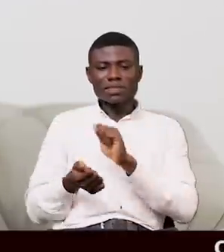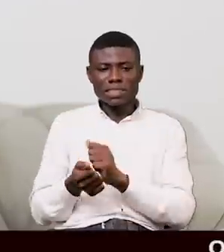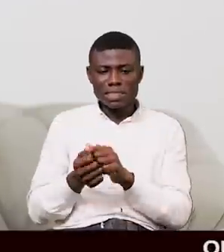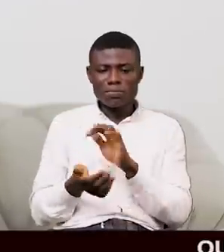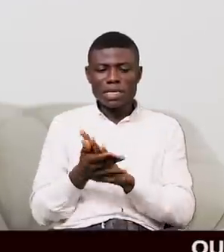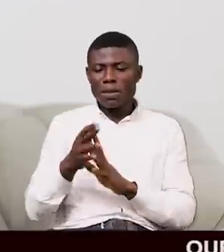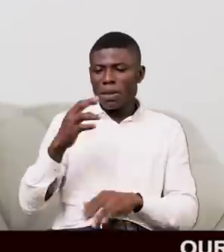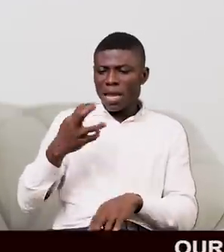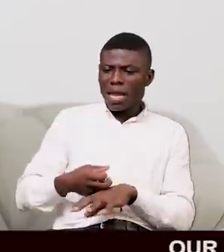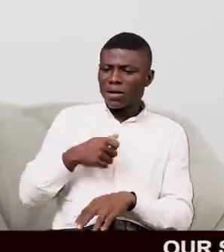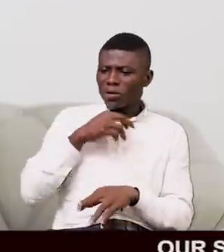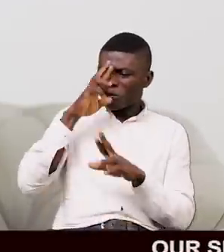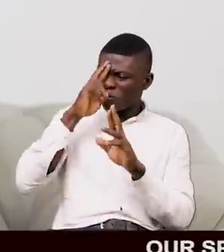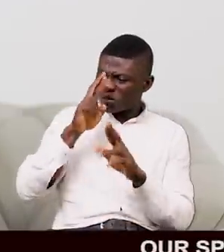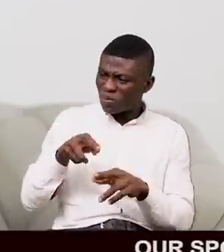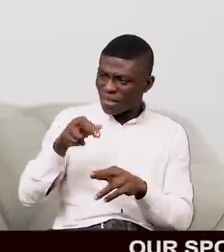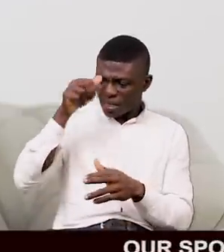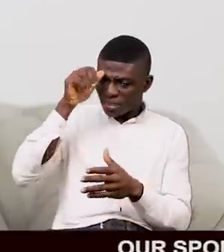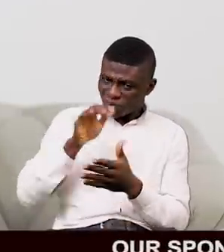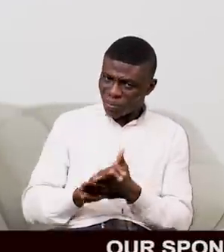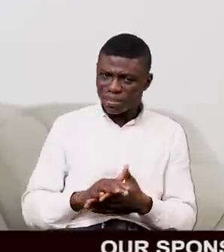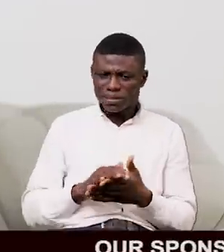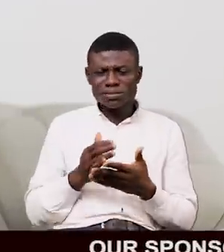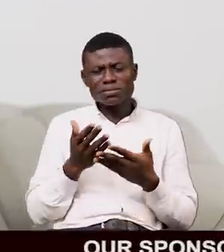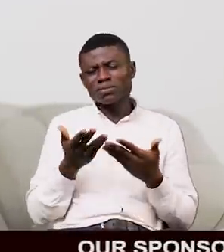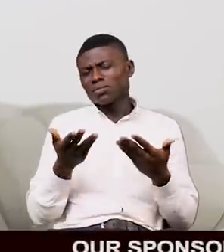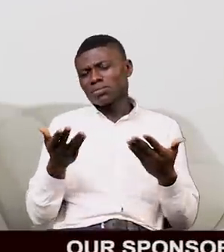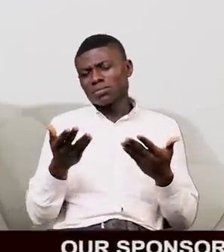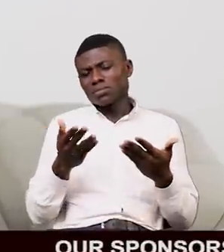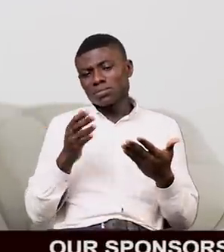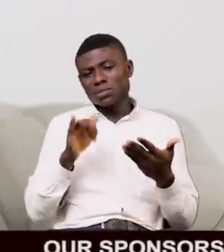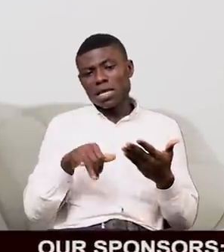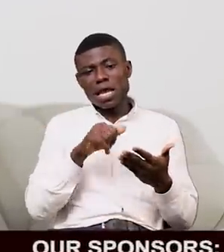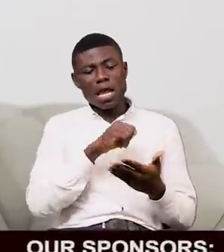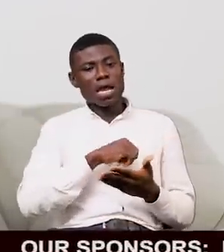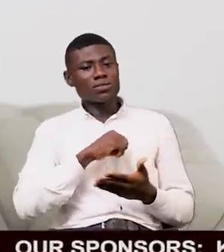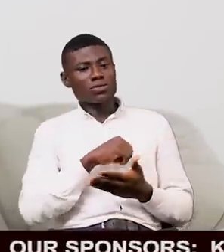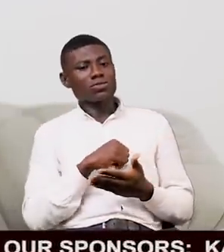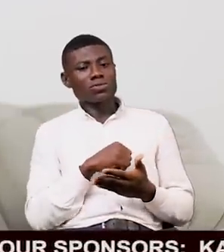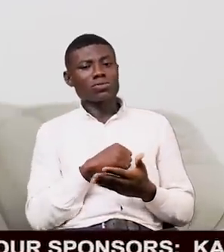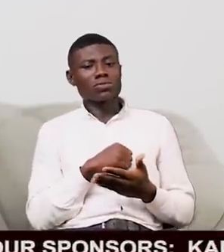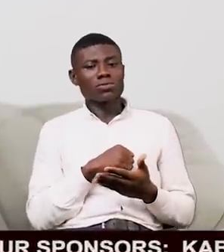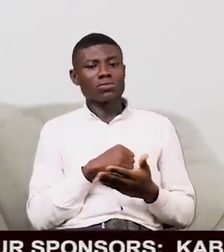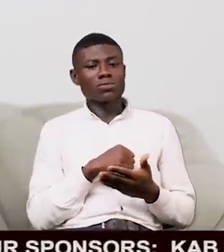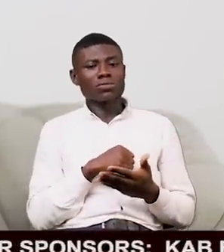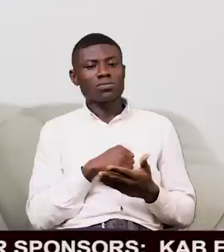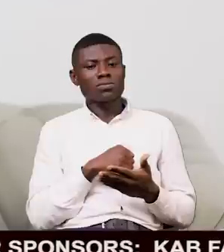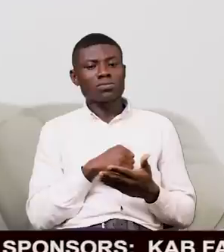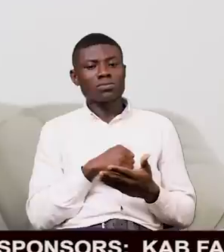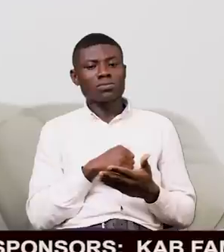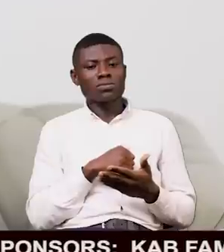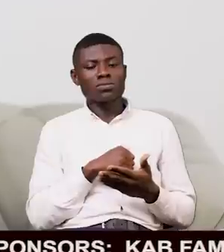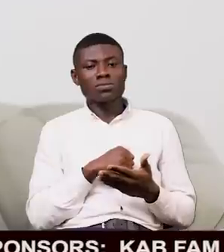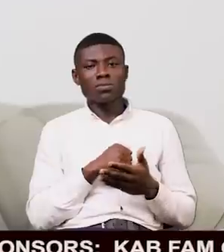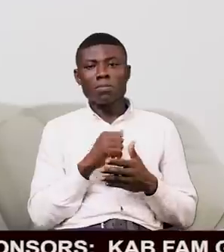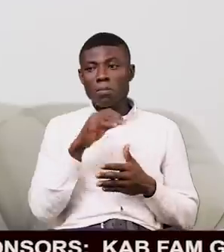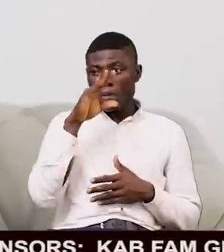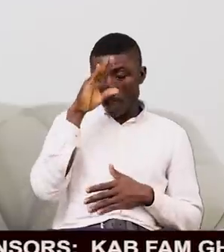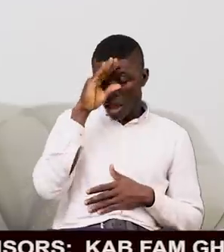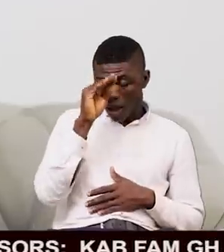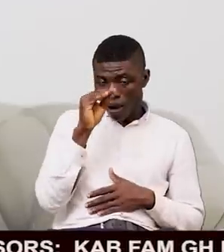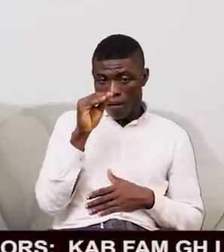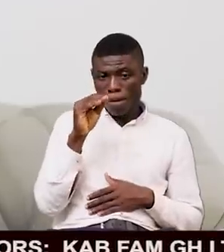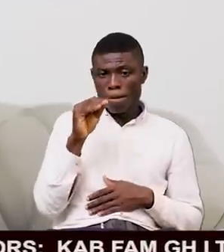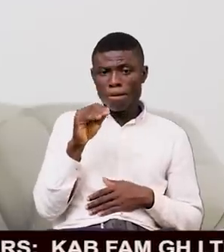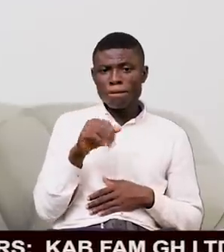Na, o cheerful nikunso. Self subining tea. Ema the ordinary bema